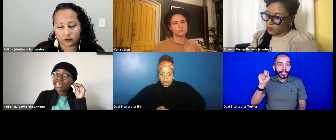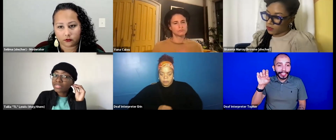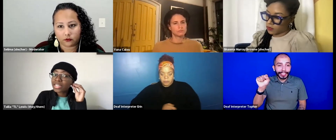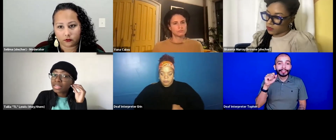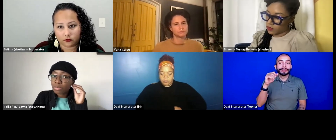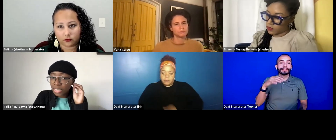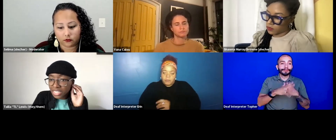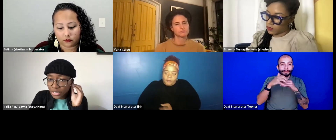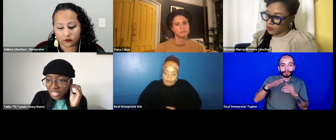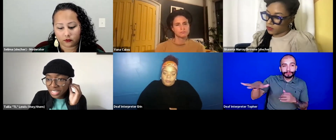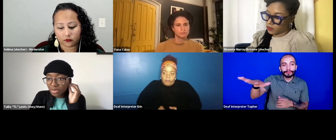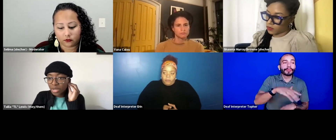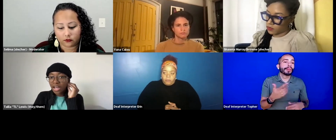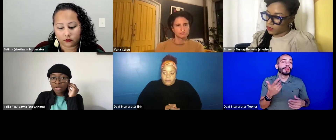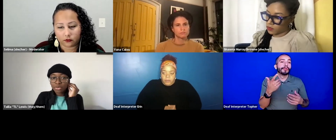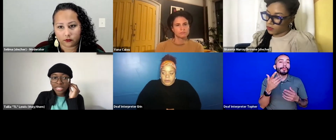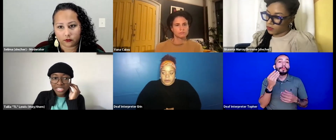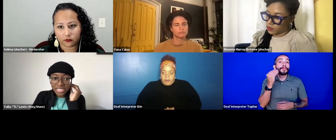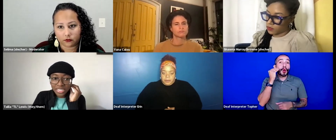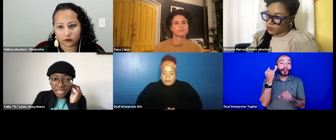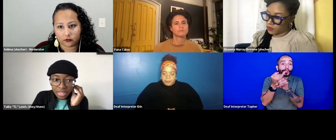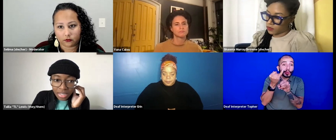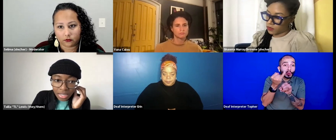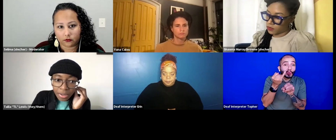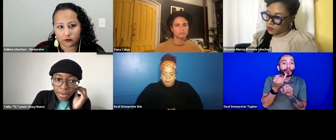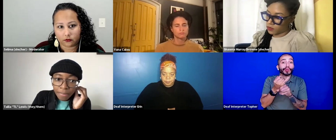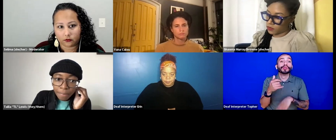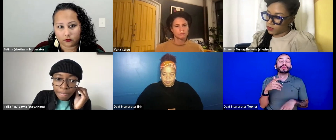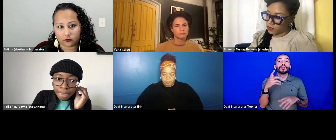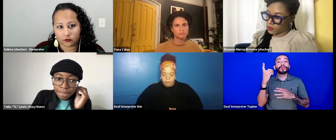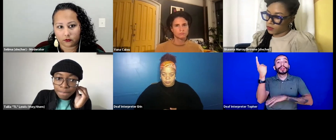orphanages, and even in the military, among other places.